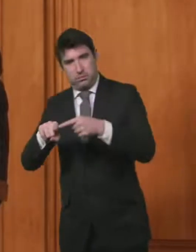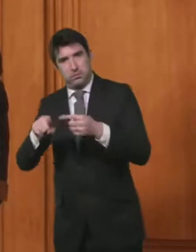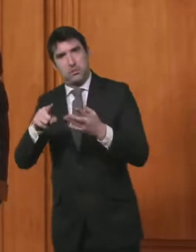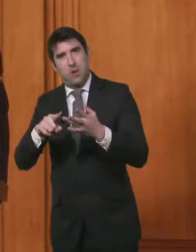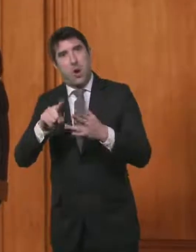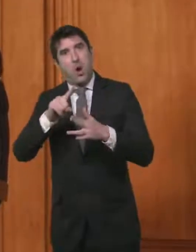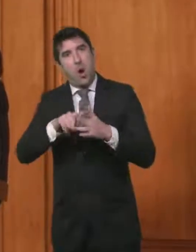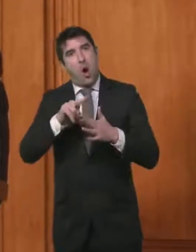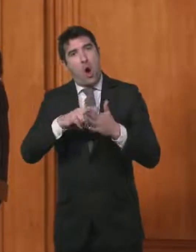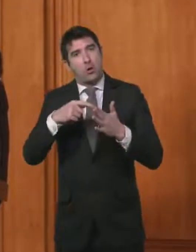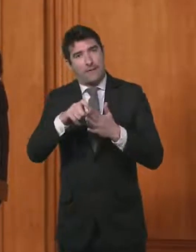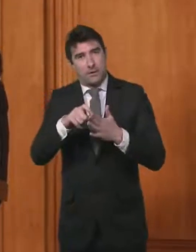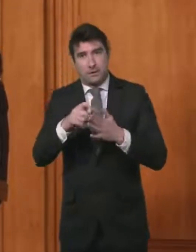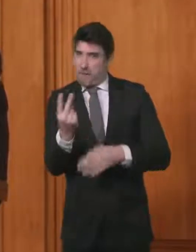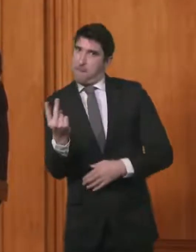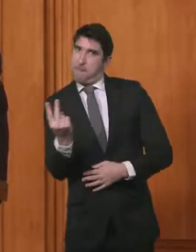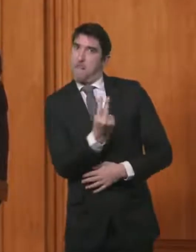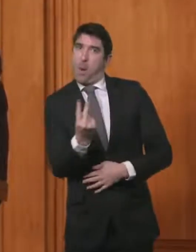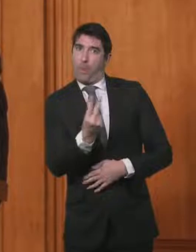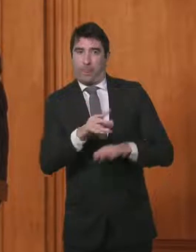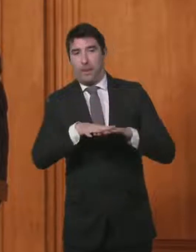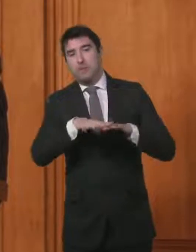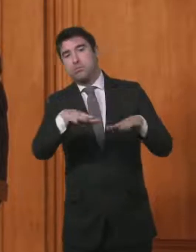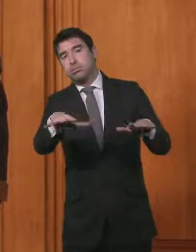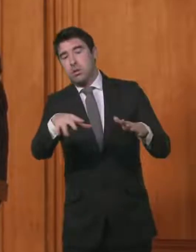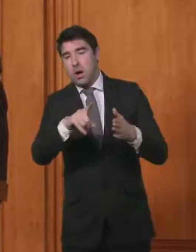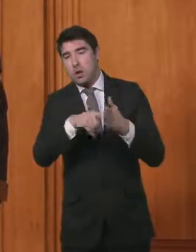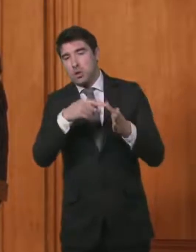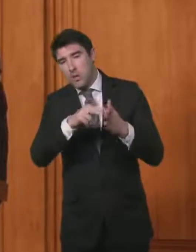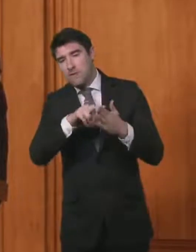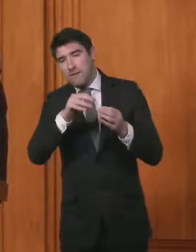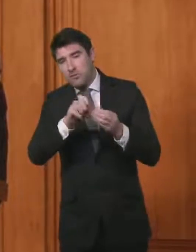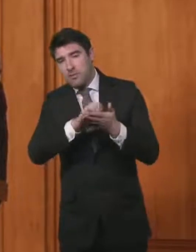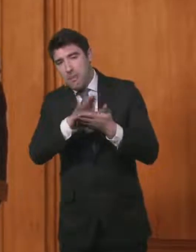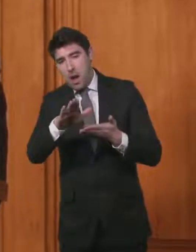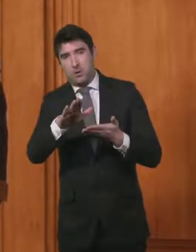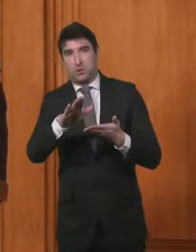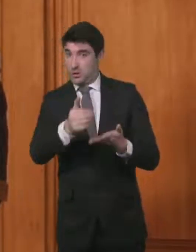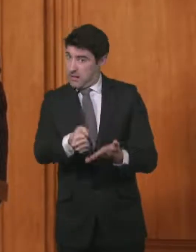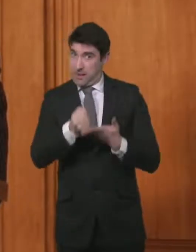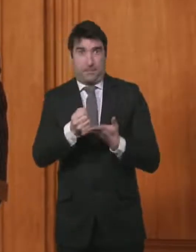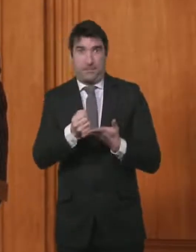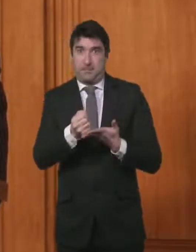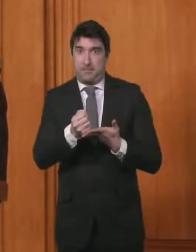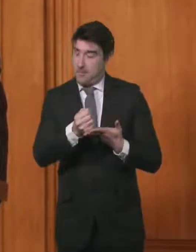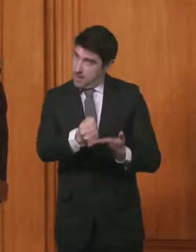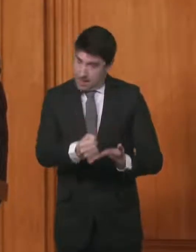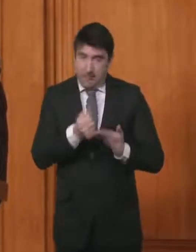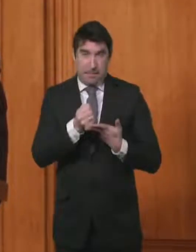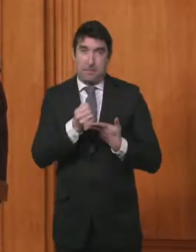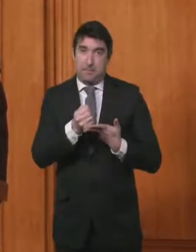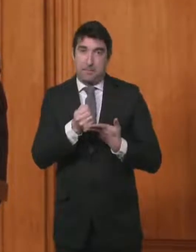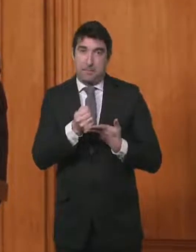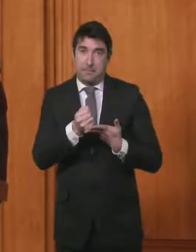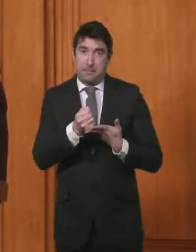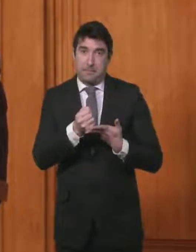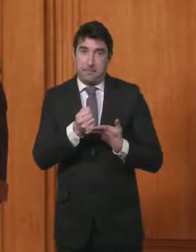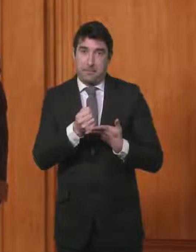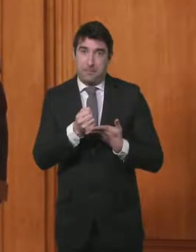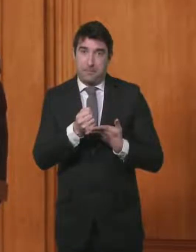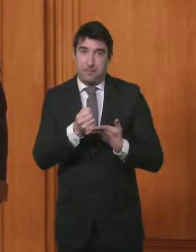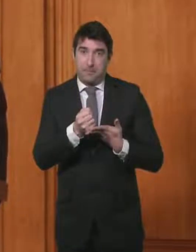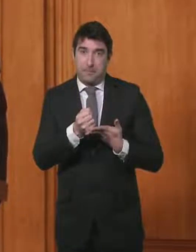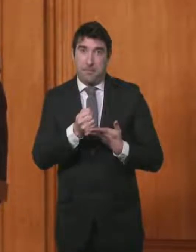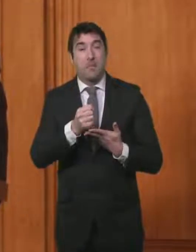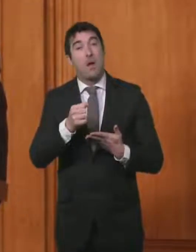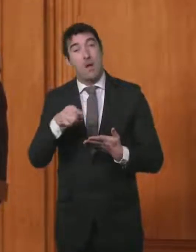March. There's a real game changer here in terms of the thermostability of the AZ vaccine